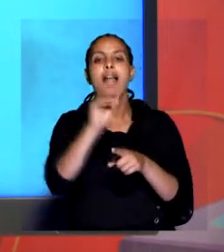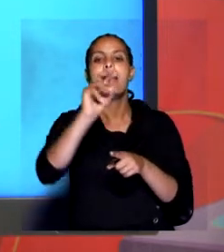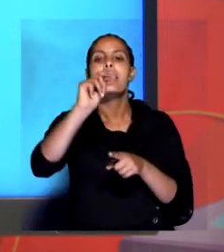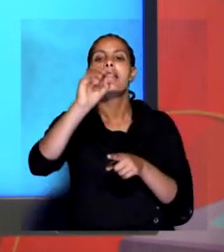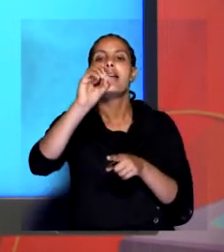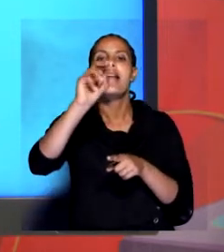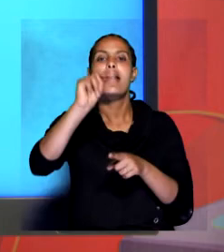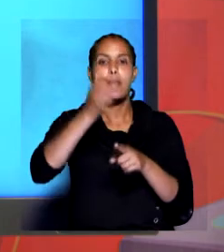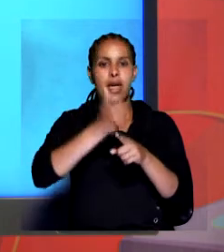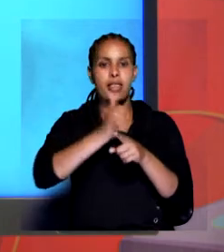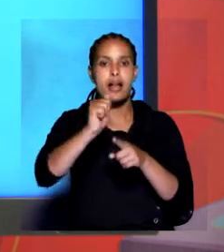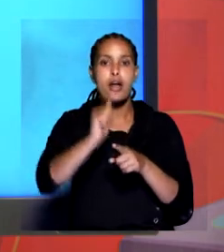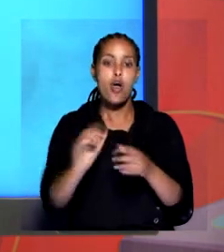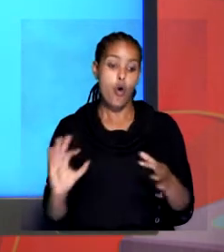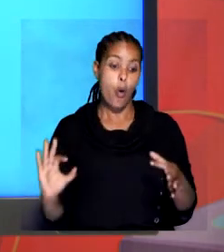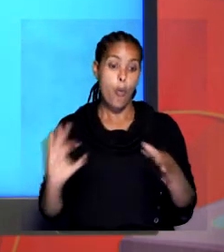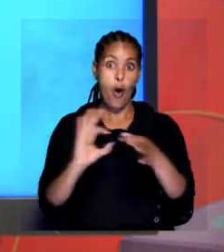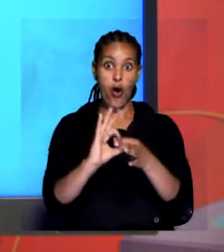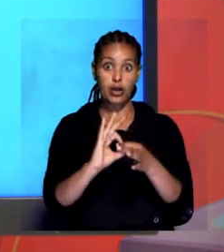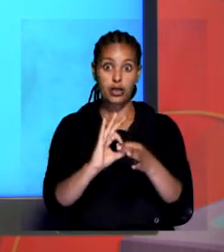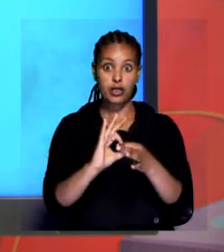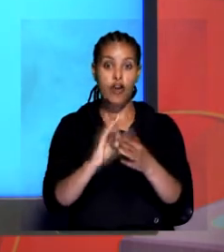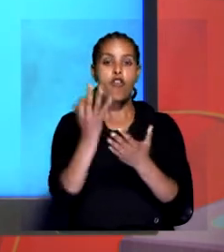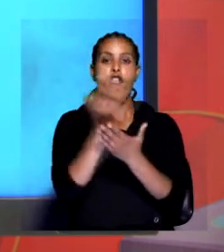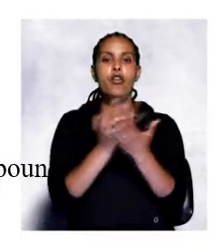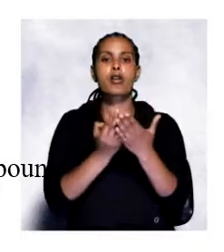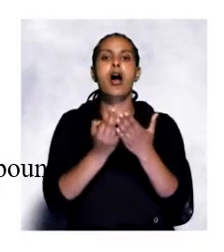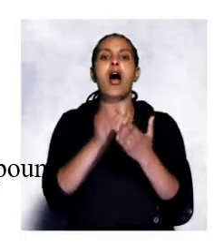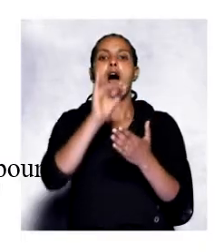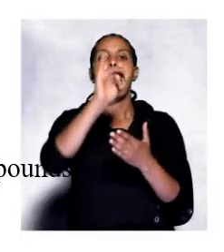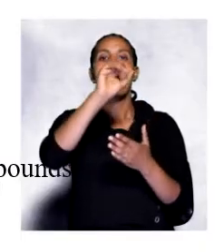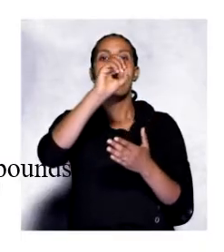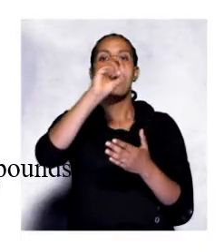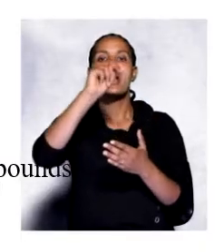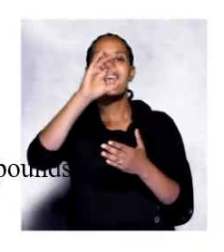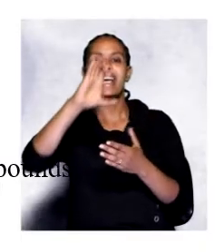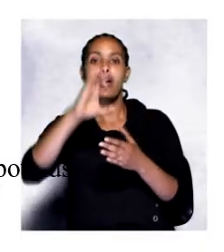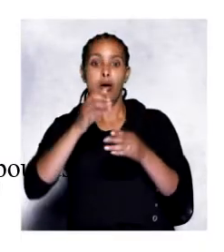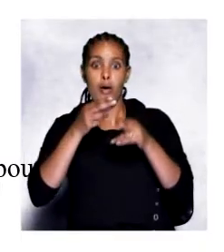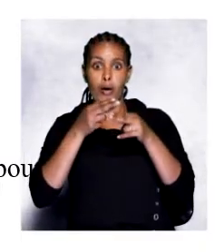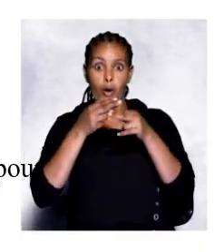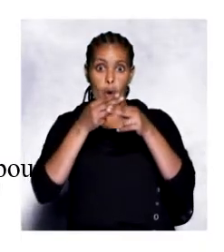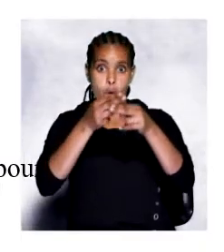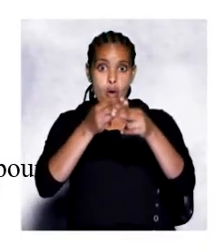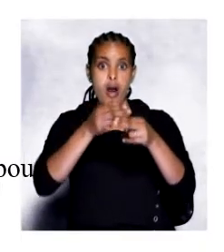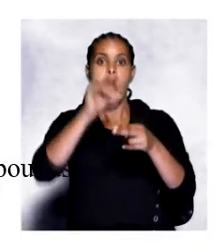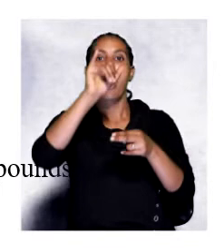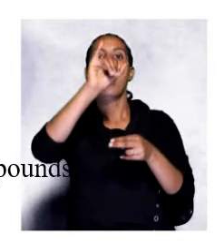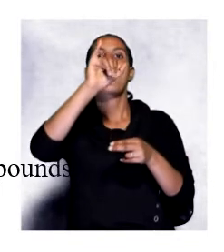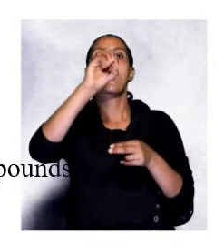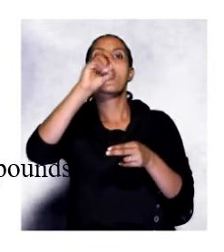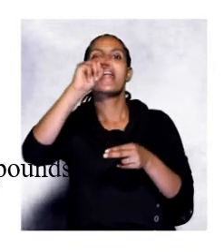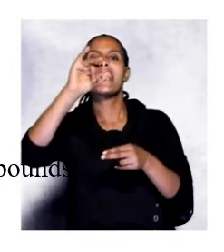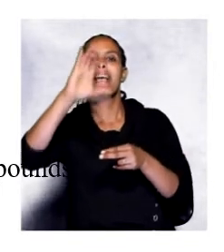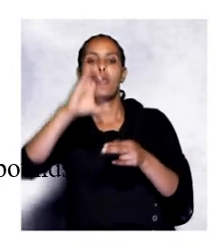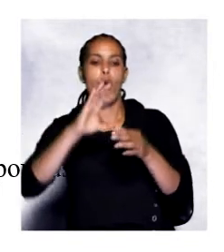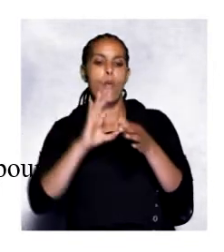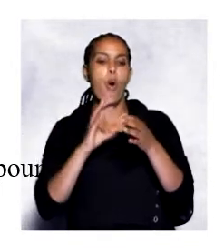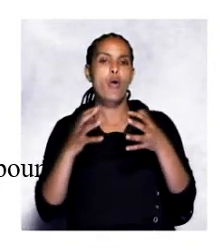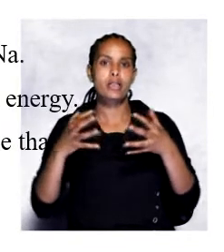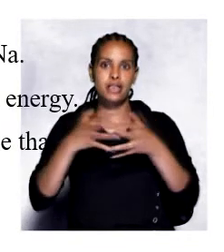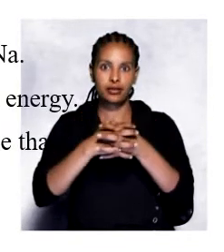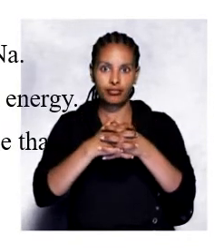non-metals. Compounds formed by ionic bonds are called ionic compounds.